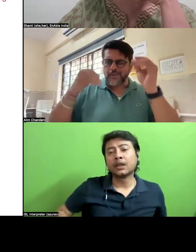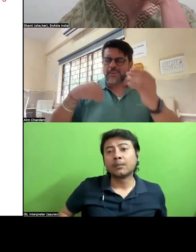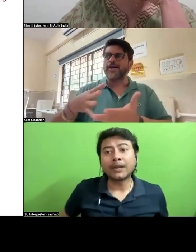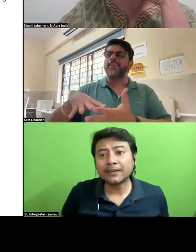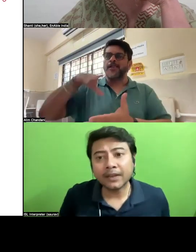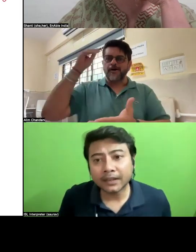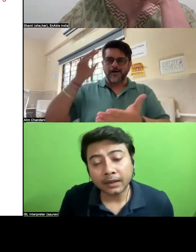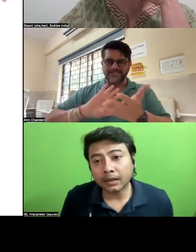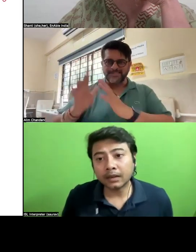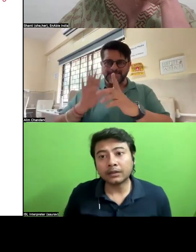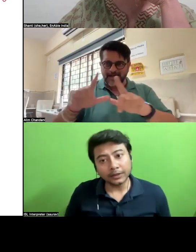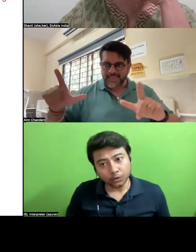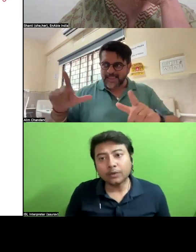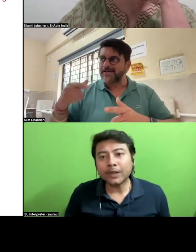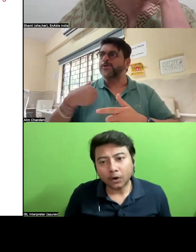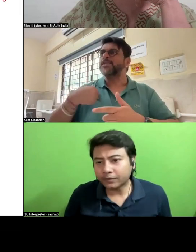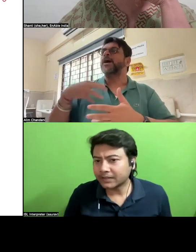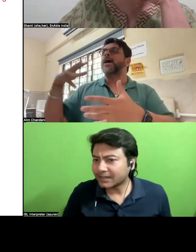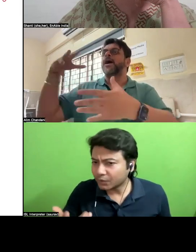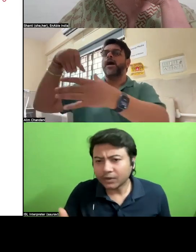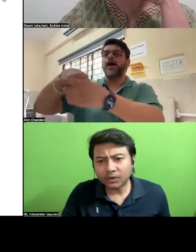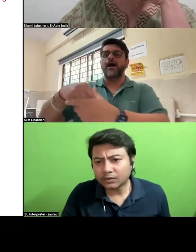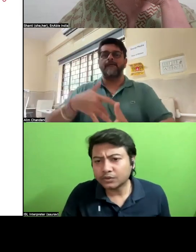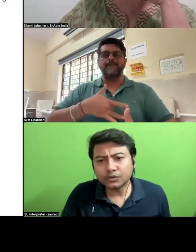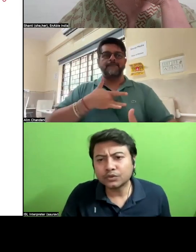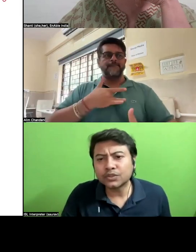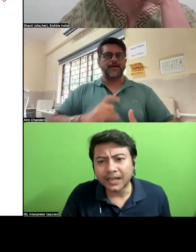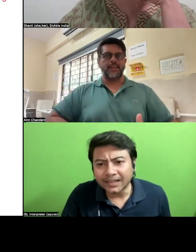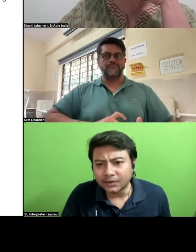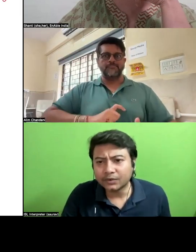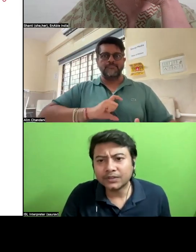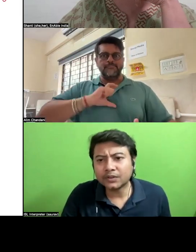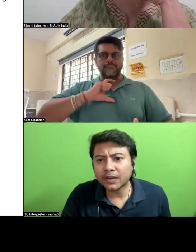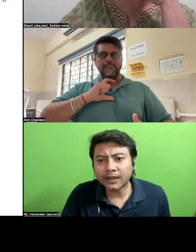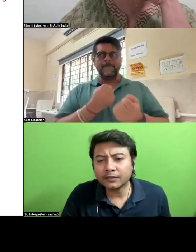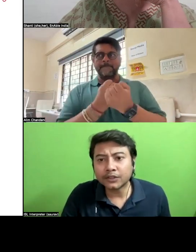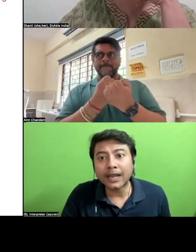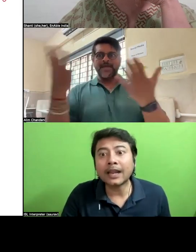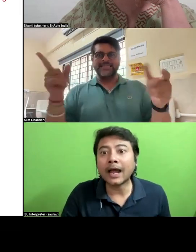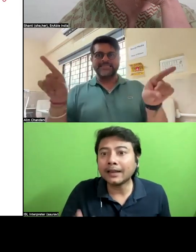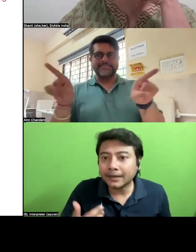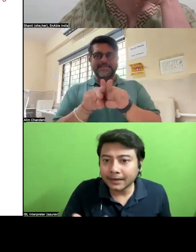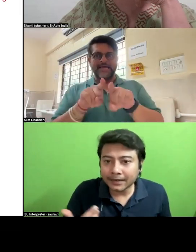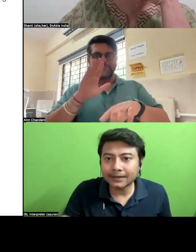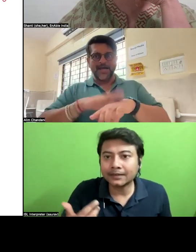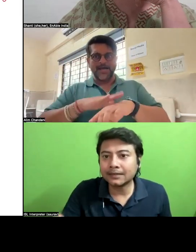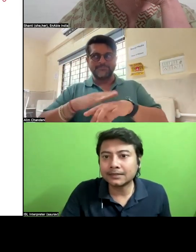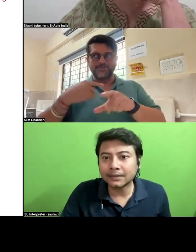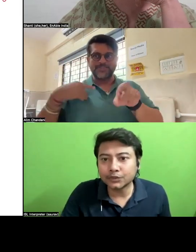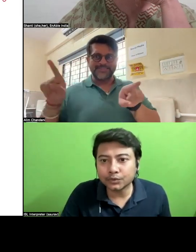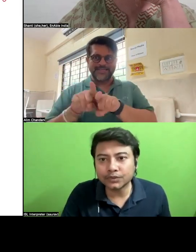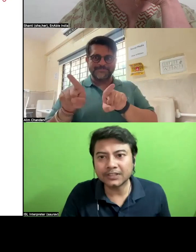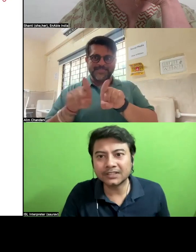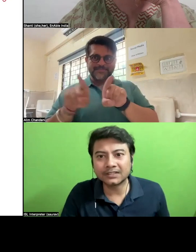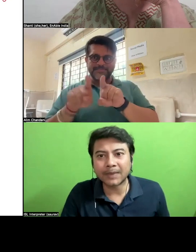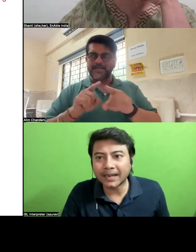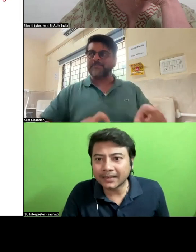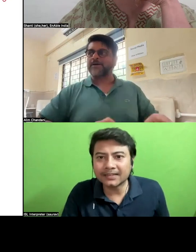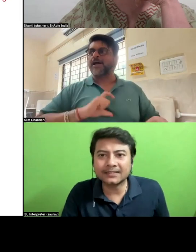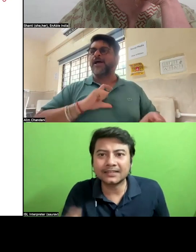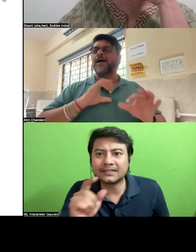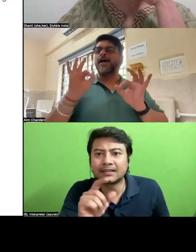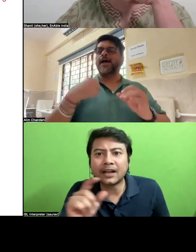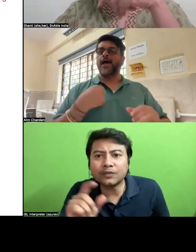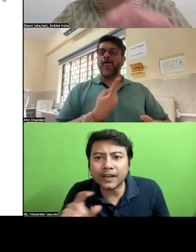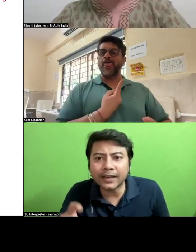okay. But they told me a lot of things that you can also choose to sign, it's your language. And I realized that these issues, these